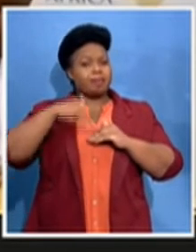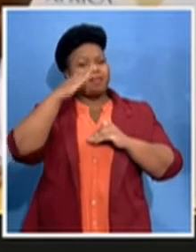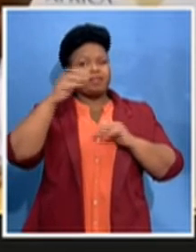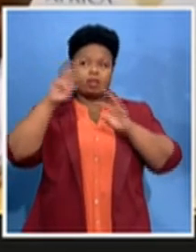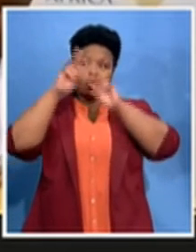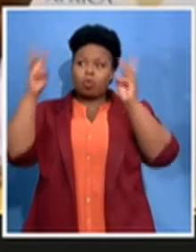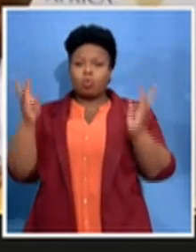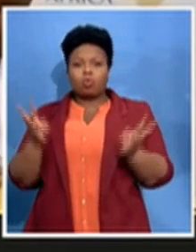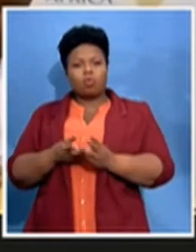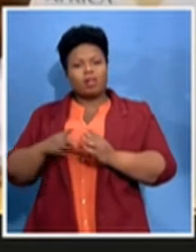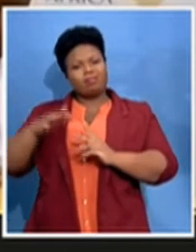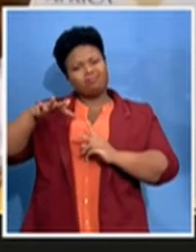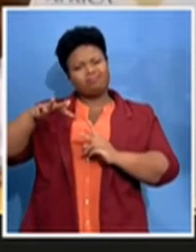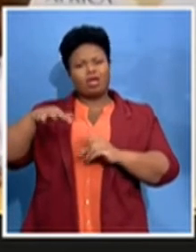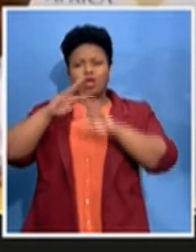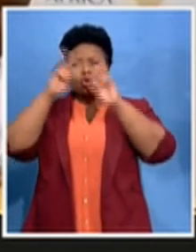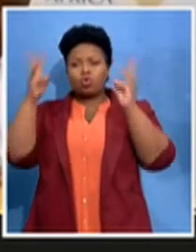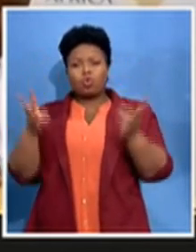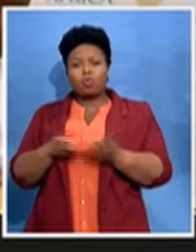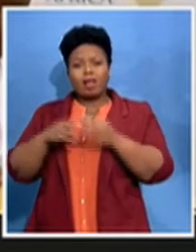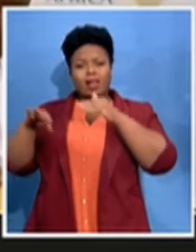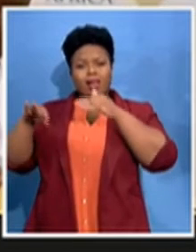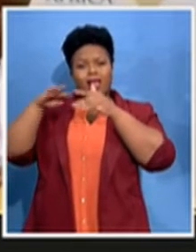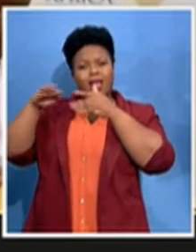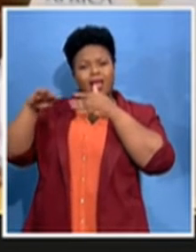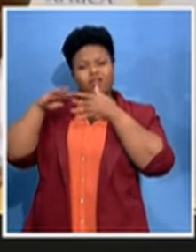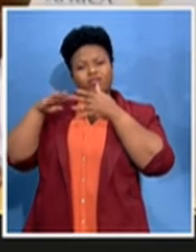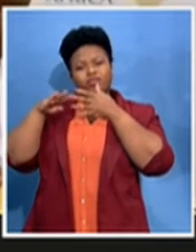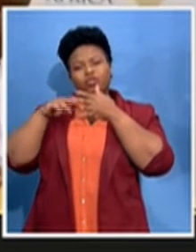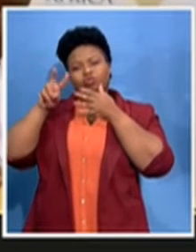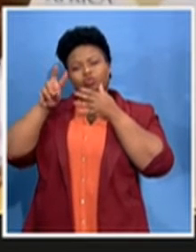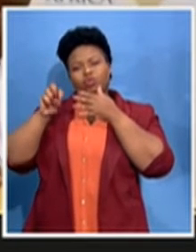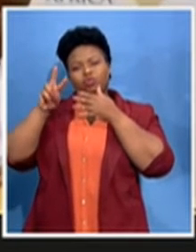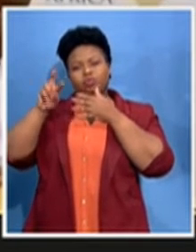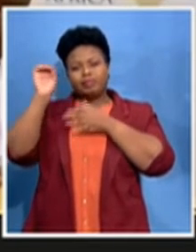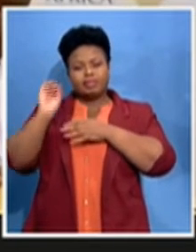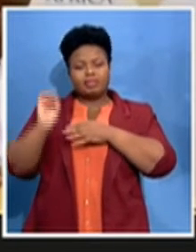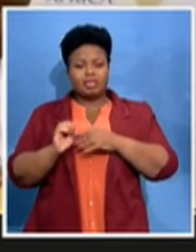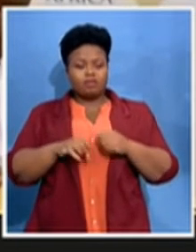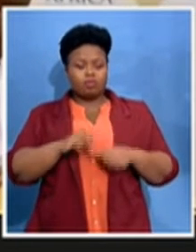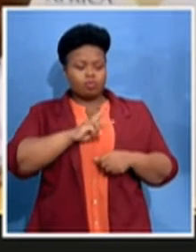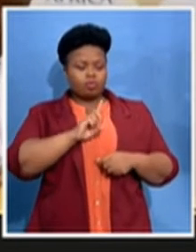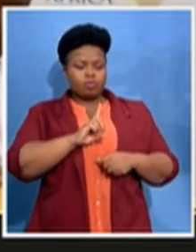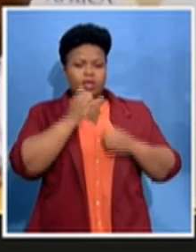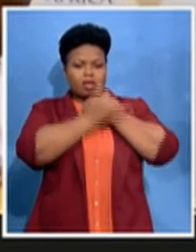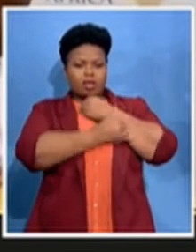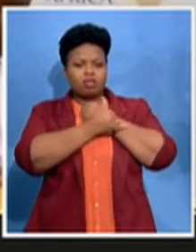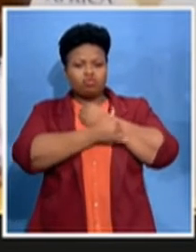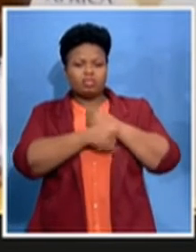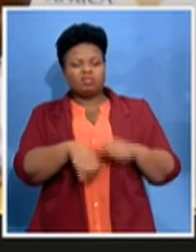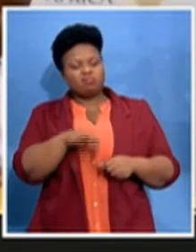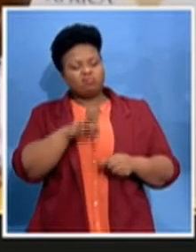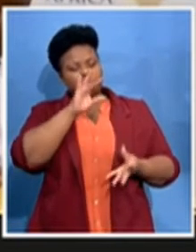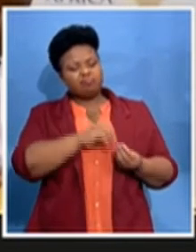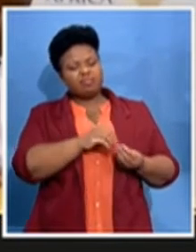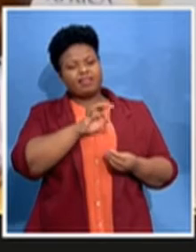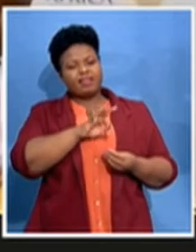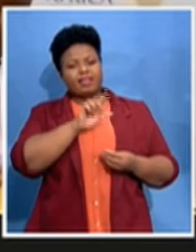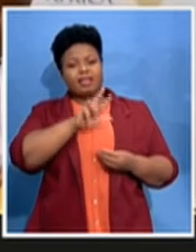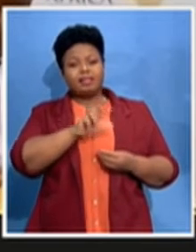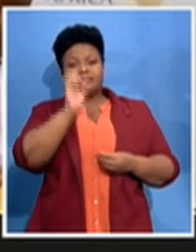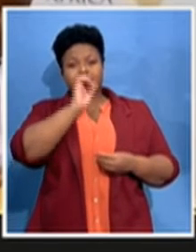2.2%, and 21 countries, that is 38%, are reporting case fatality ratios that